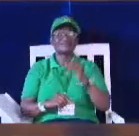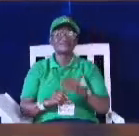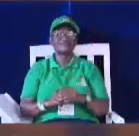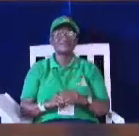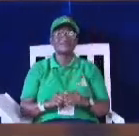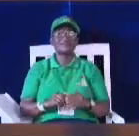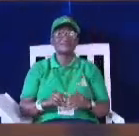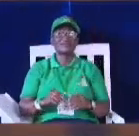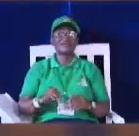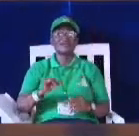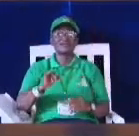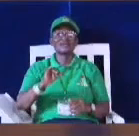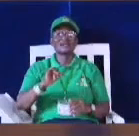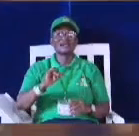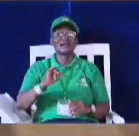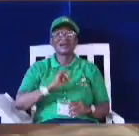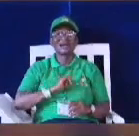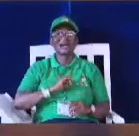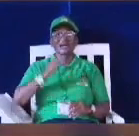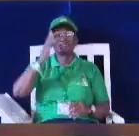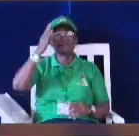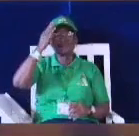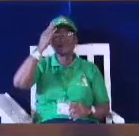I know a little about what goes on